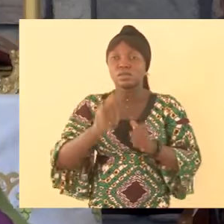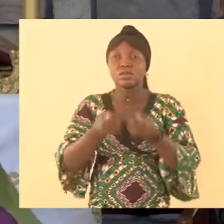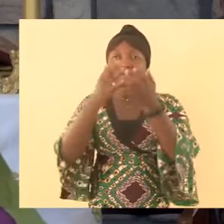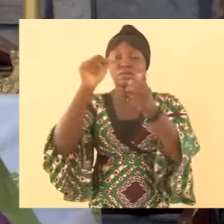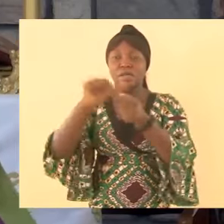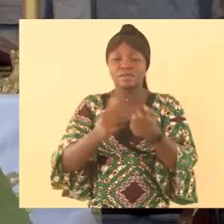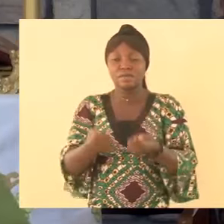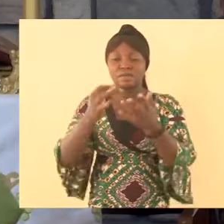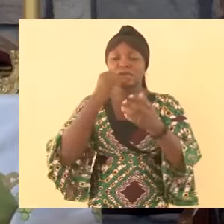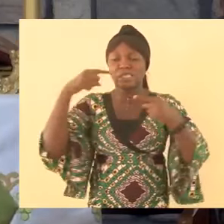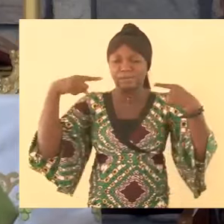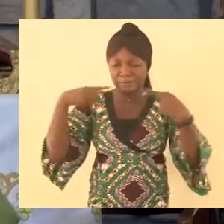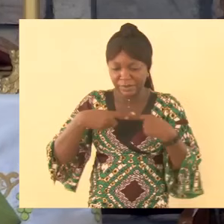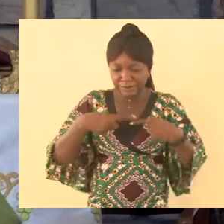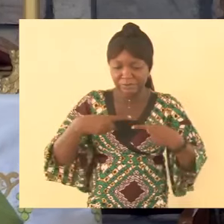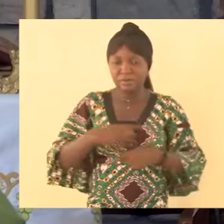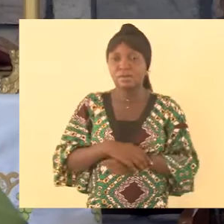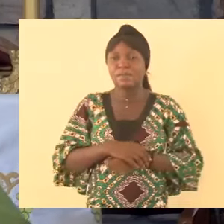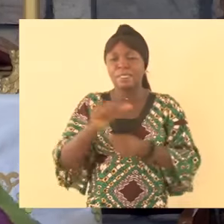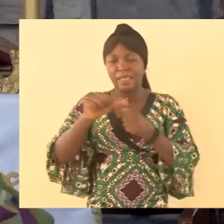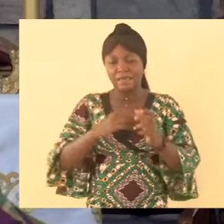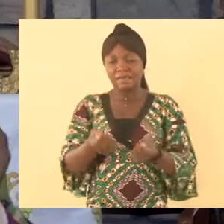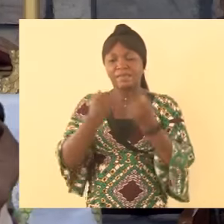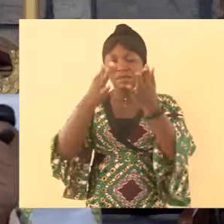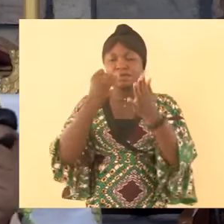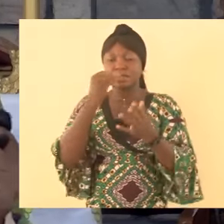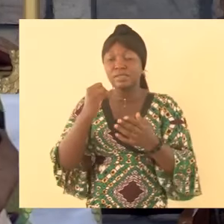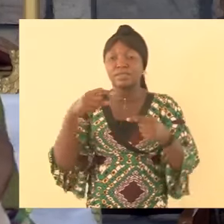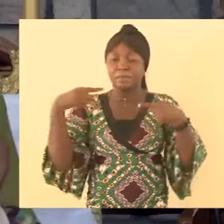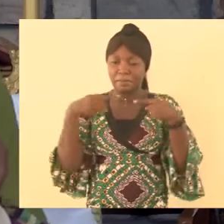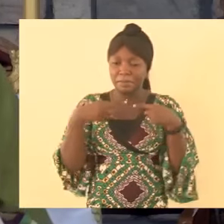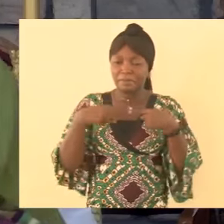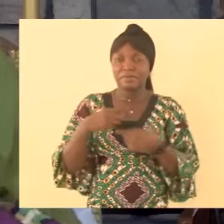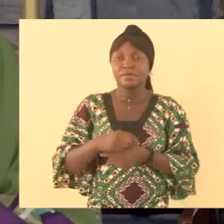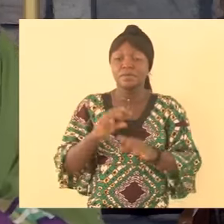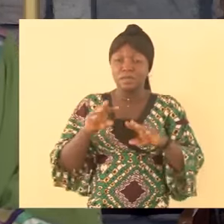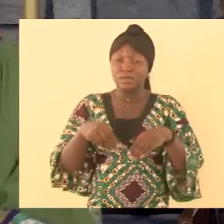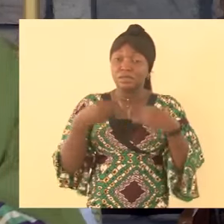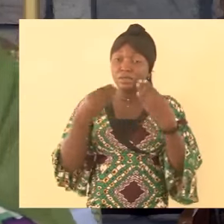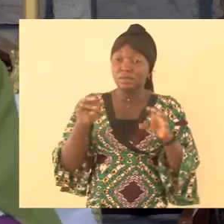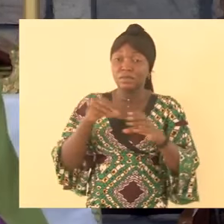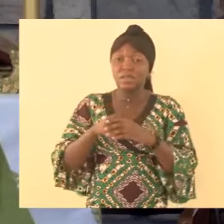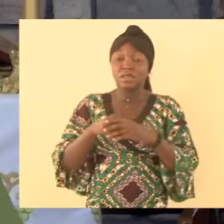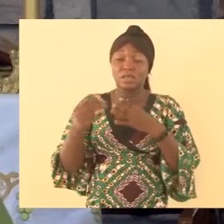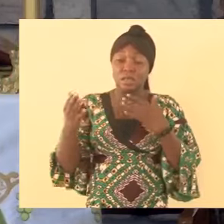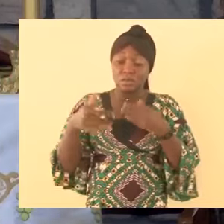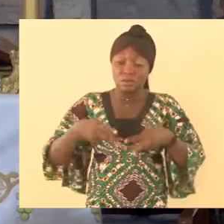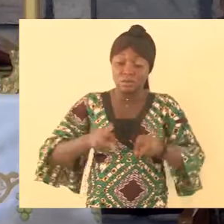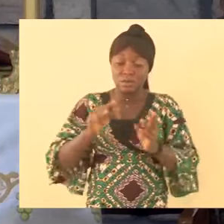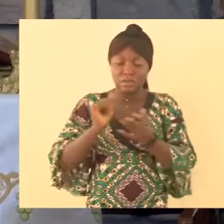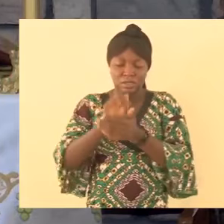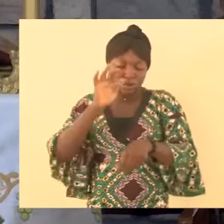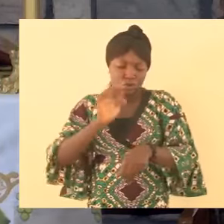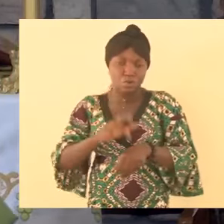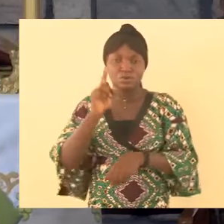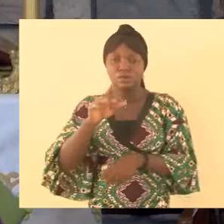sacrificial. Every sacrifice is painful. Every sacrifice is painful. Giving in a manner that hurts